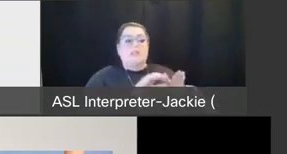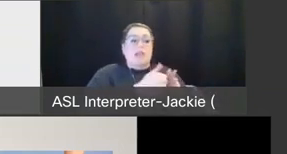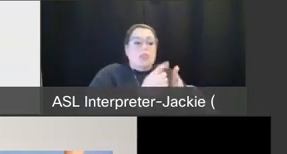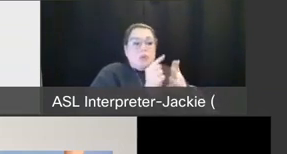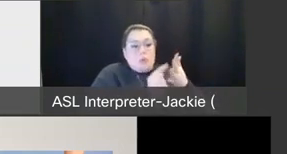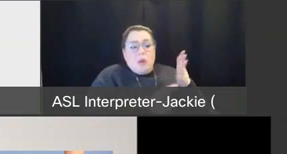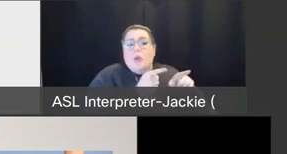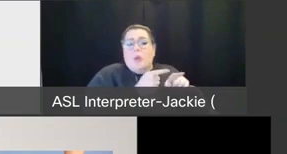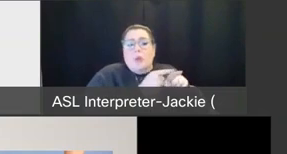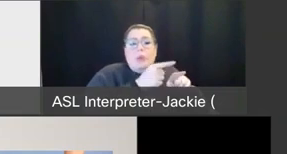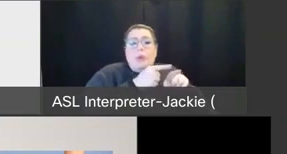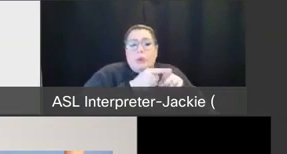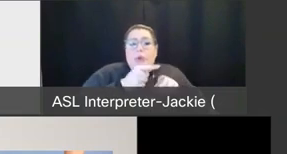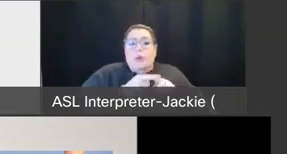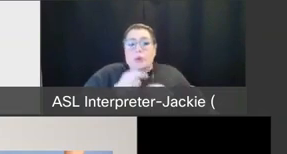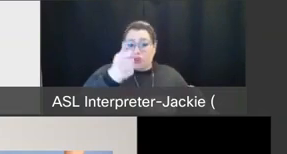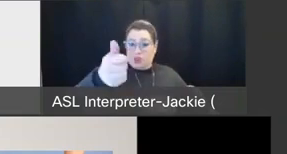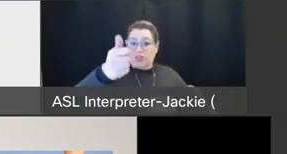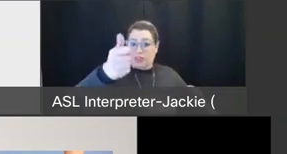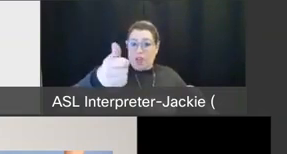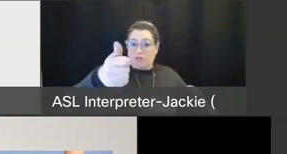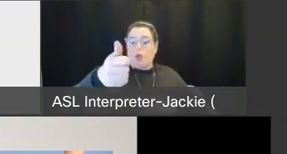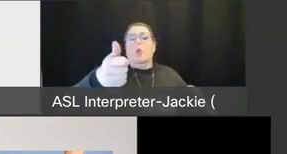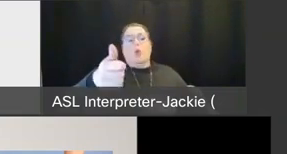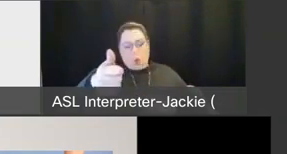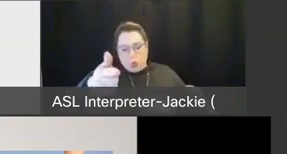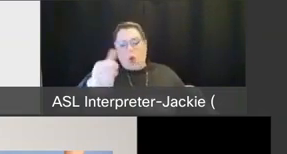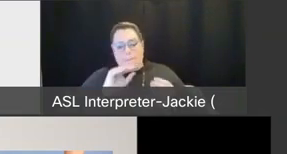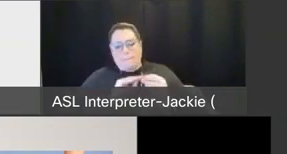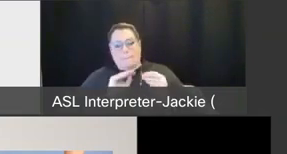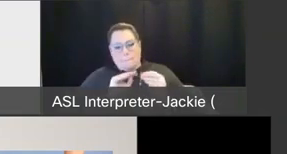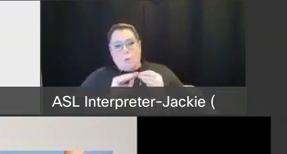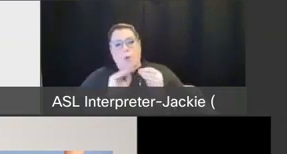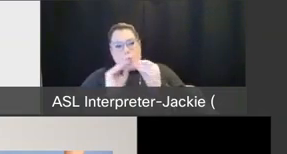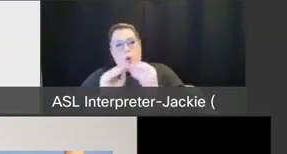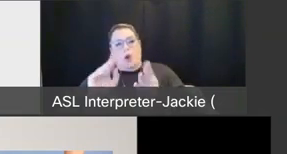are, then you're going to have to do this homework multiple times over.